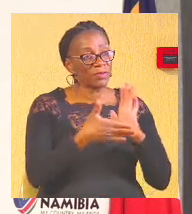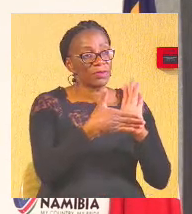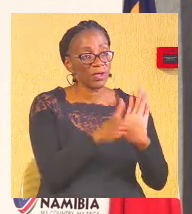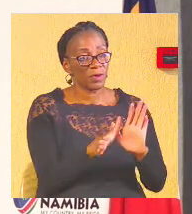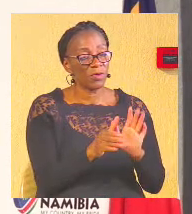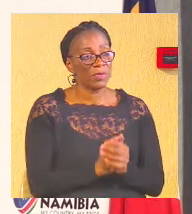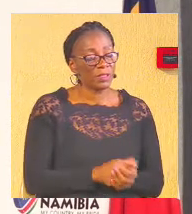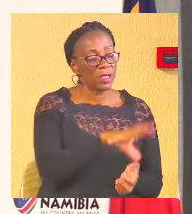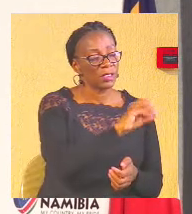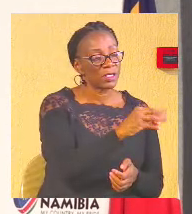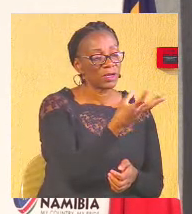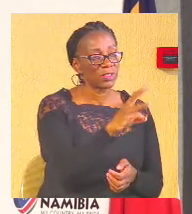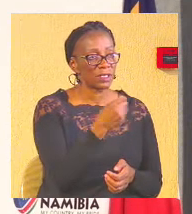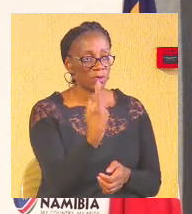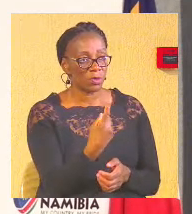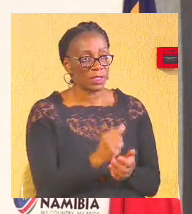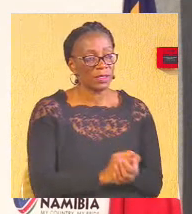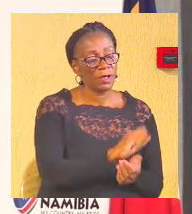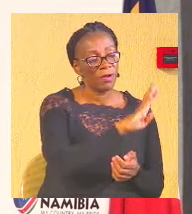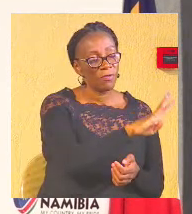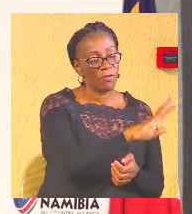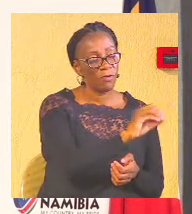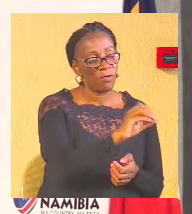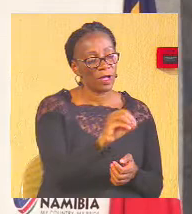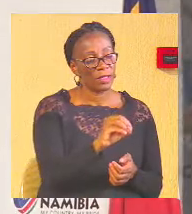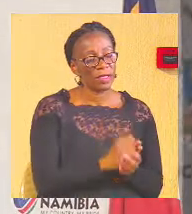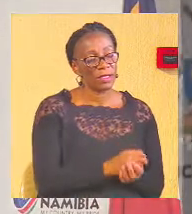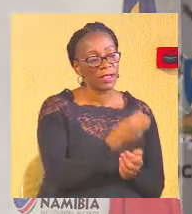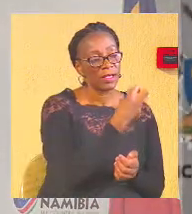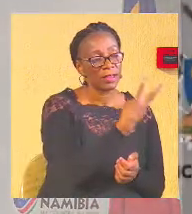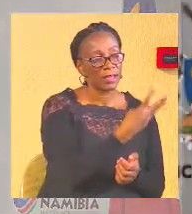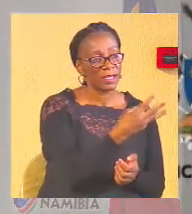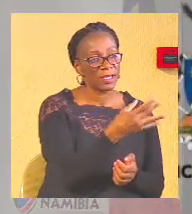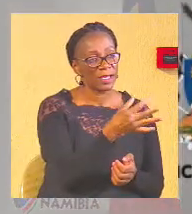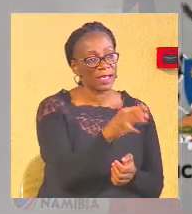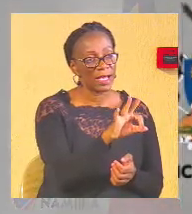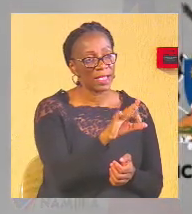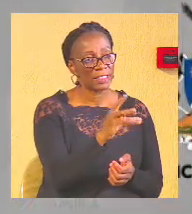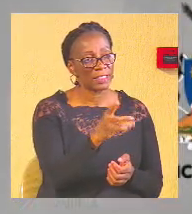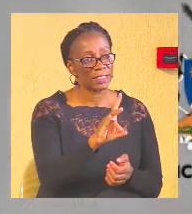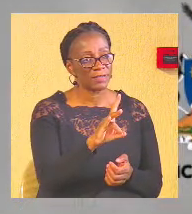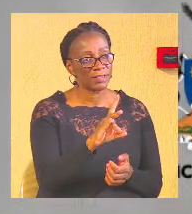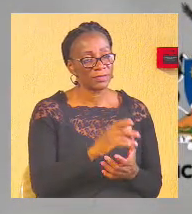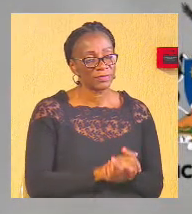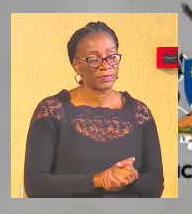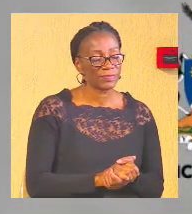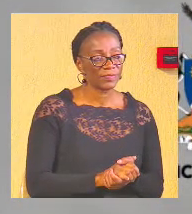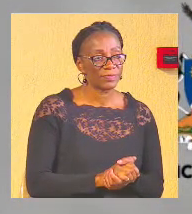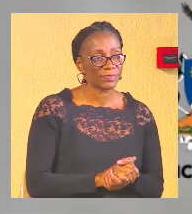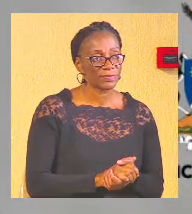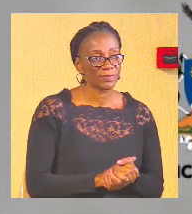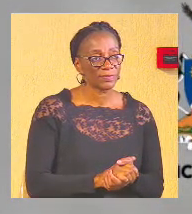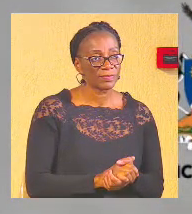is 061 400 397. 061 400